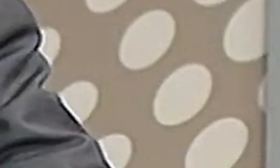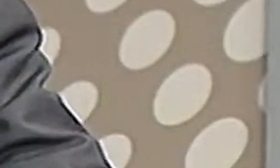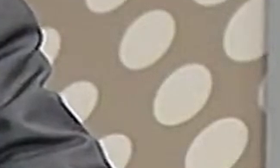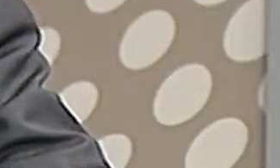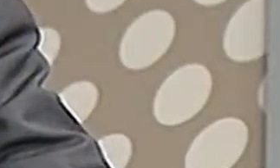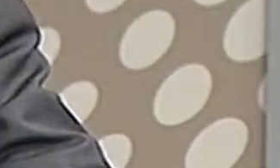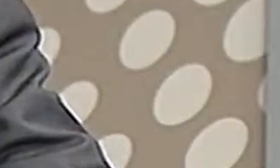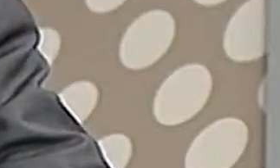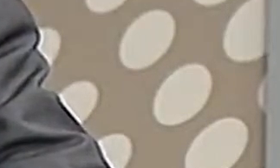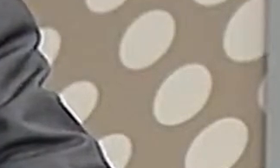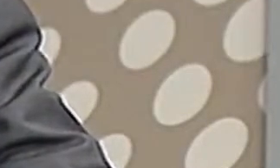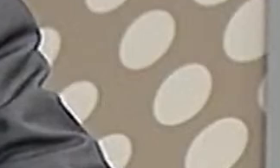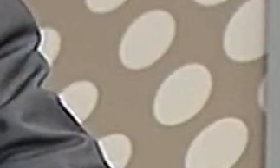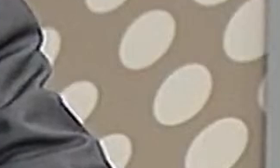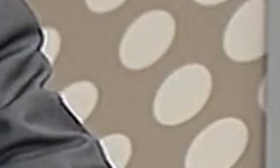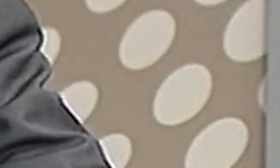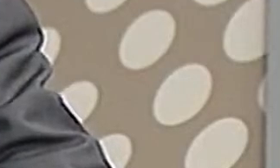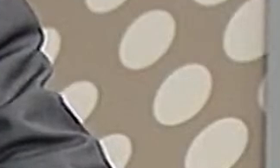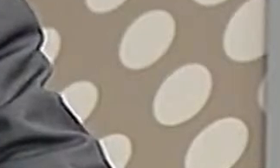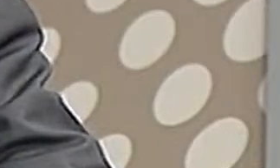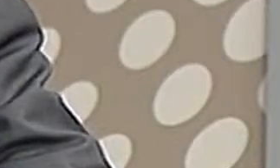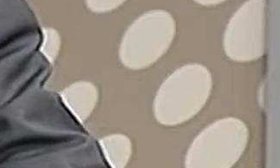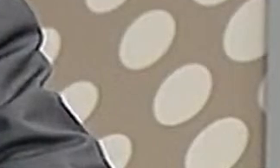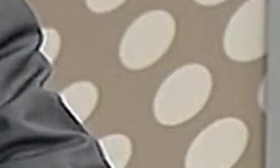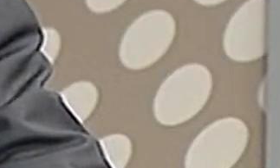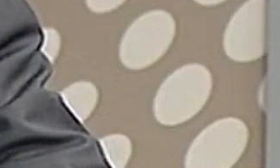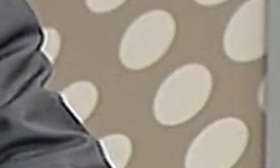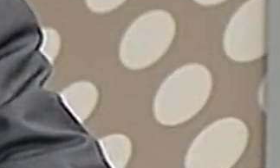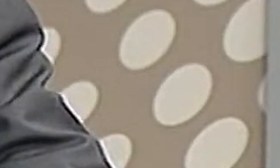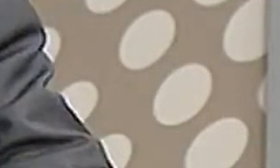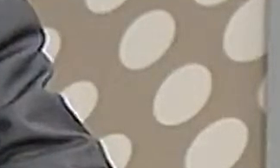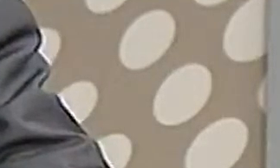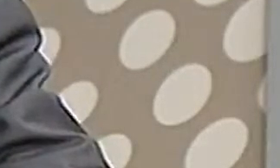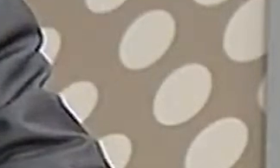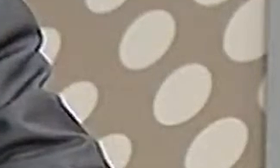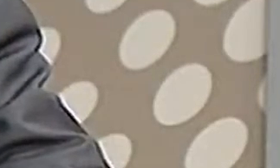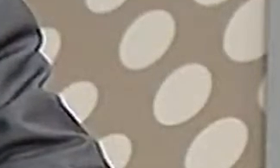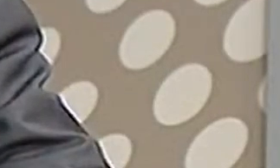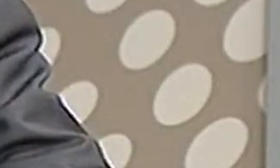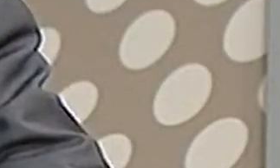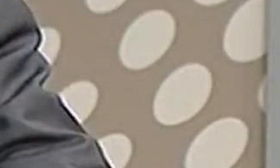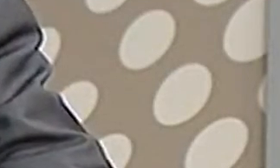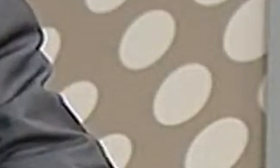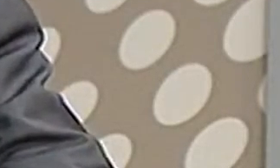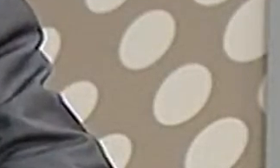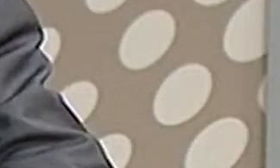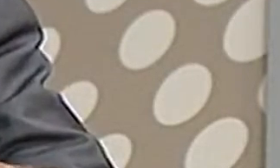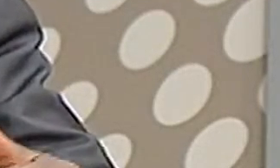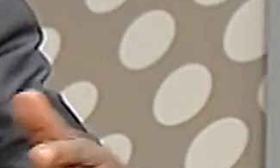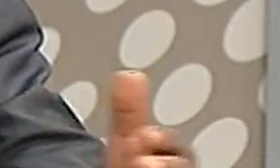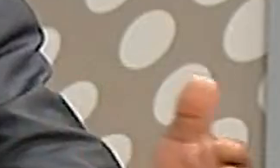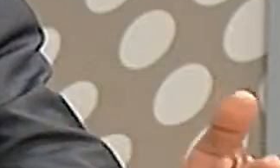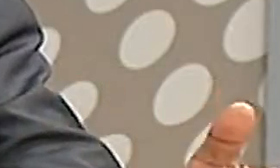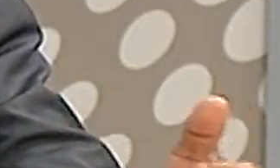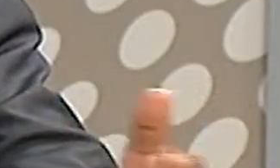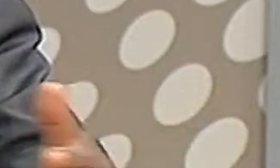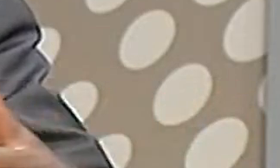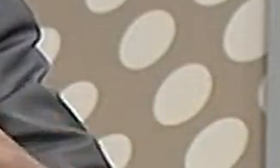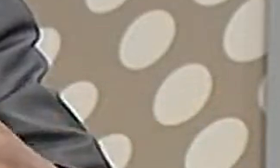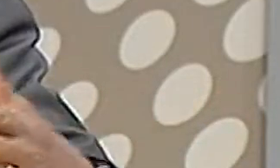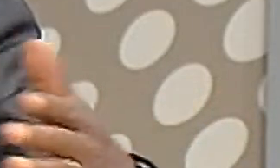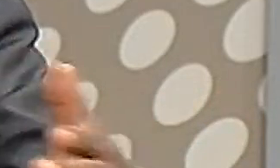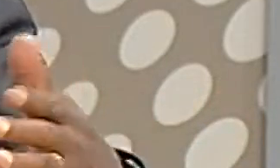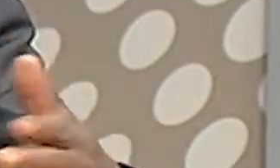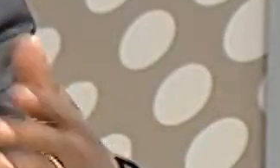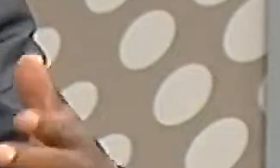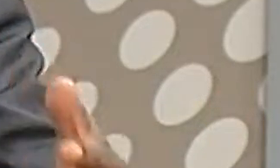2022 to be a year that we hope is not going to see much